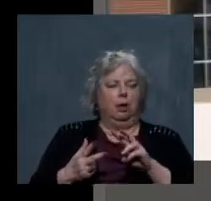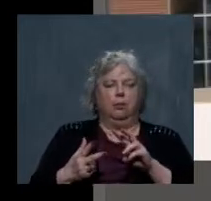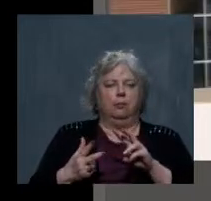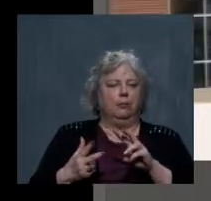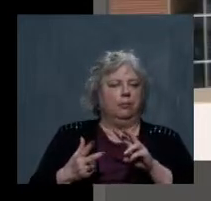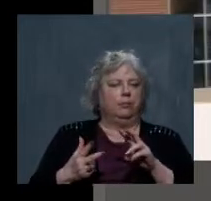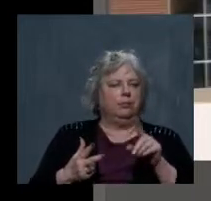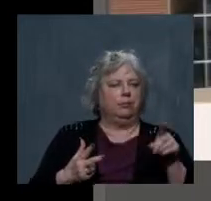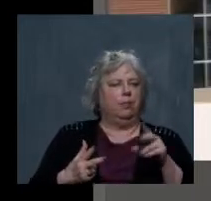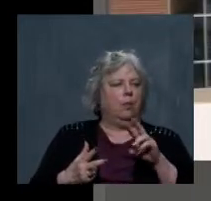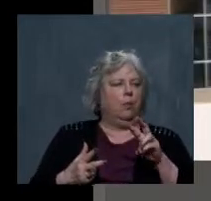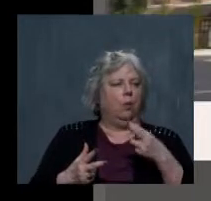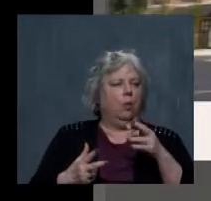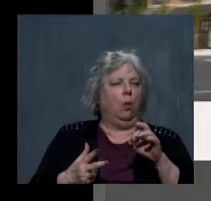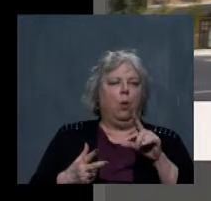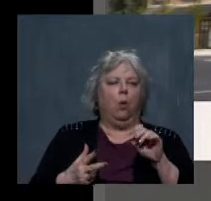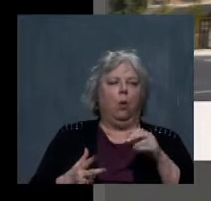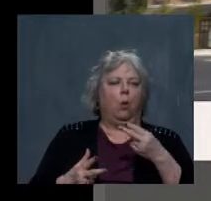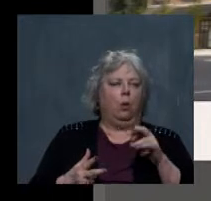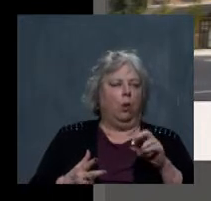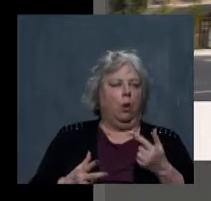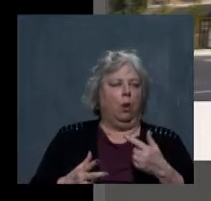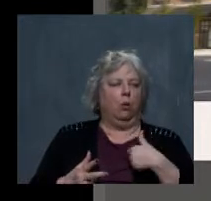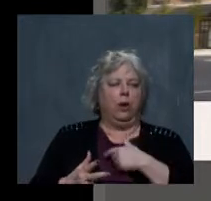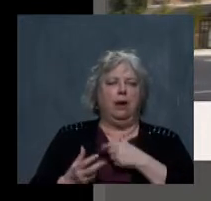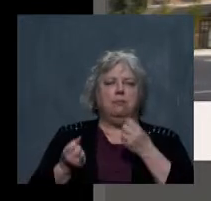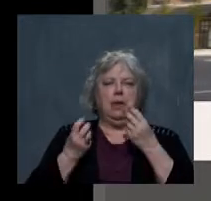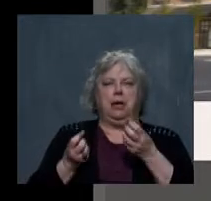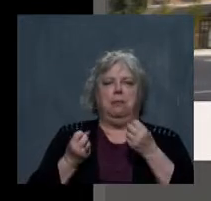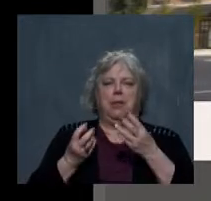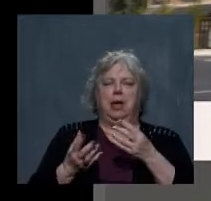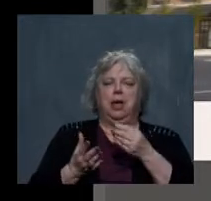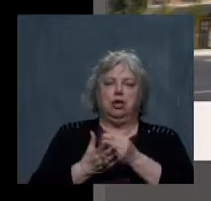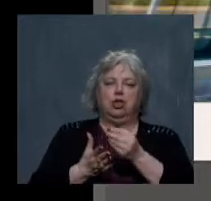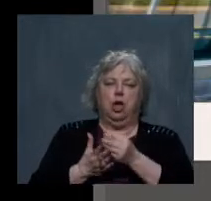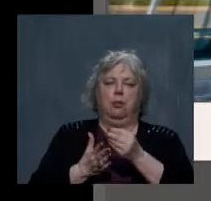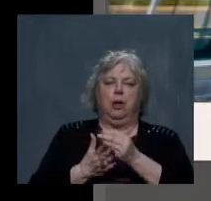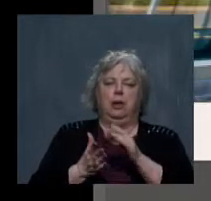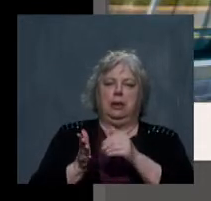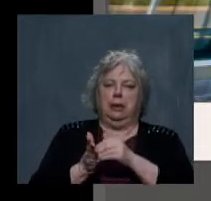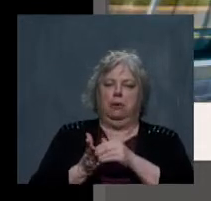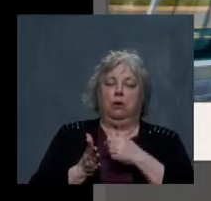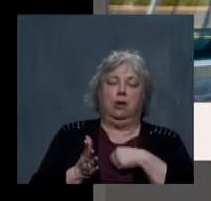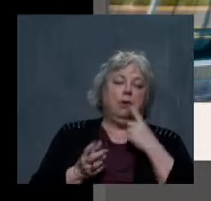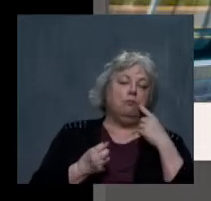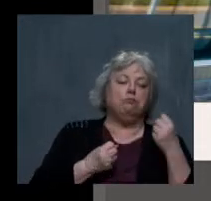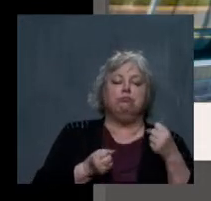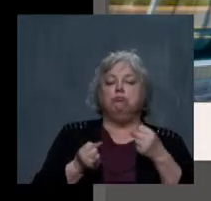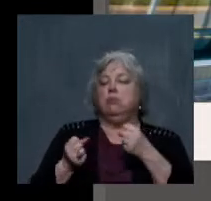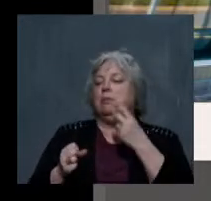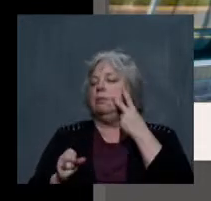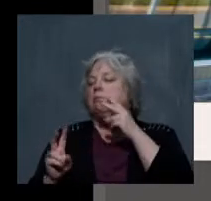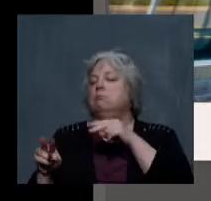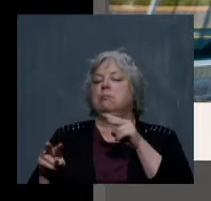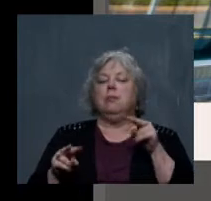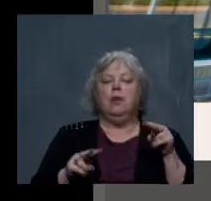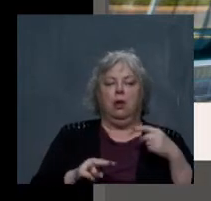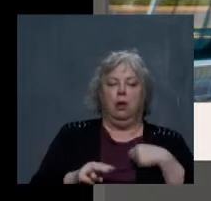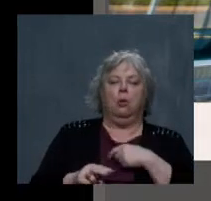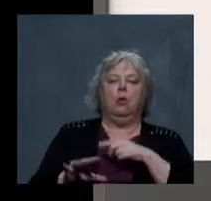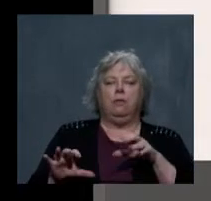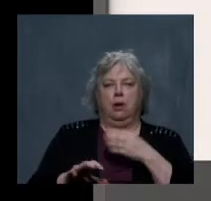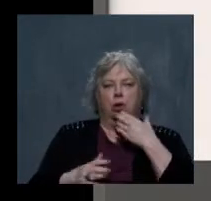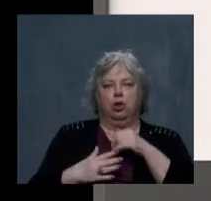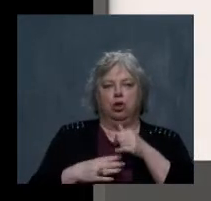Hog there. So we have a lot of shopping centers. And I think if you would go around looking at the ones we've developed, we've done a pretty good job. And we always keep our